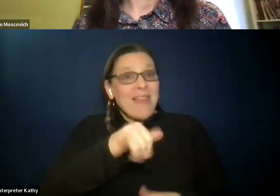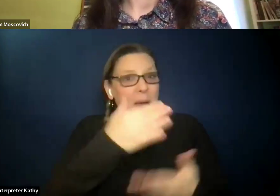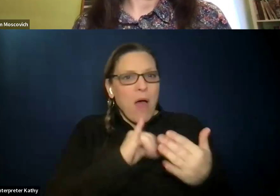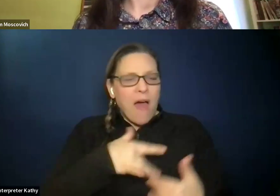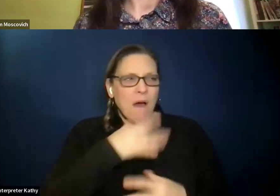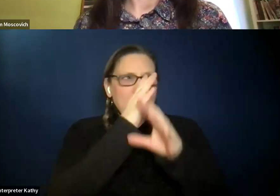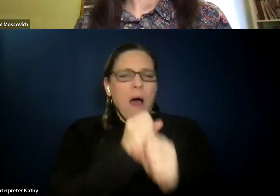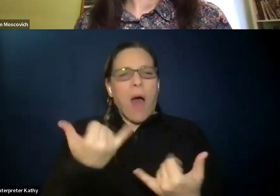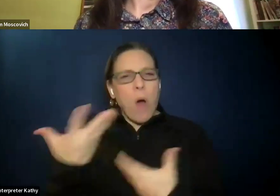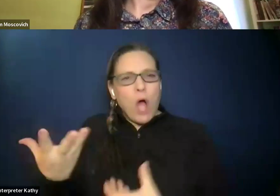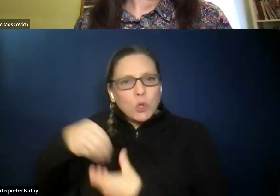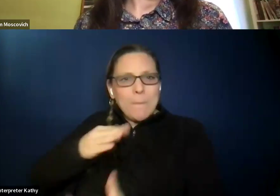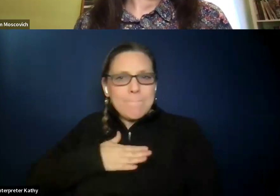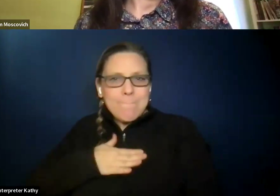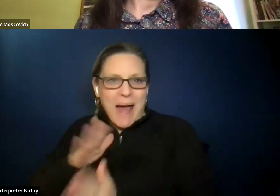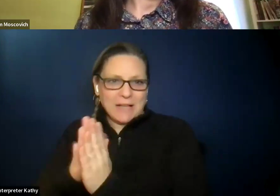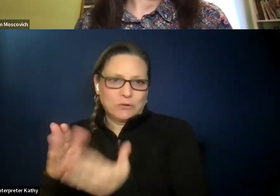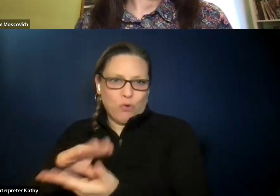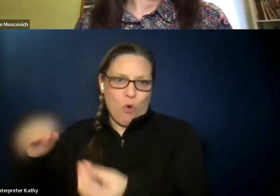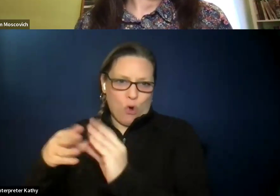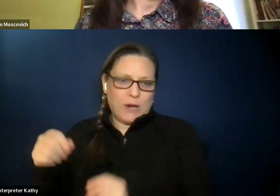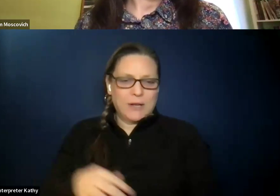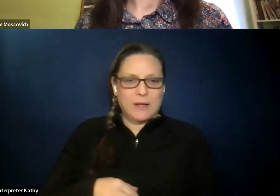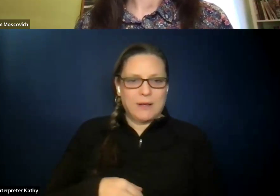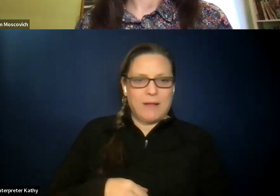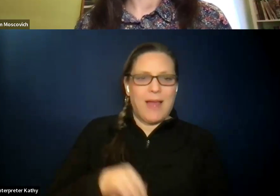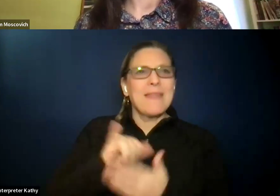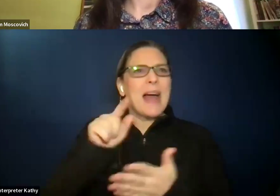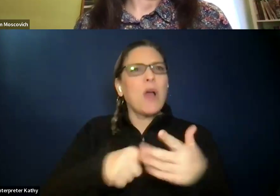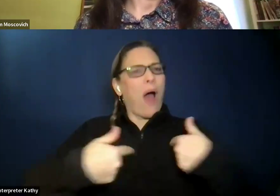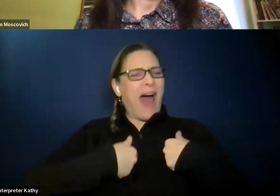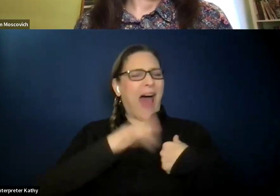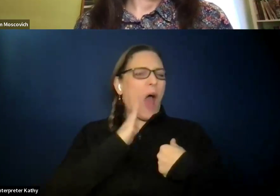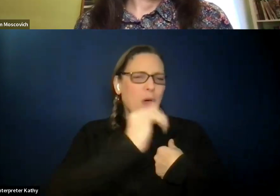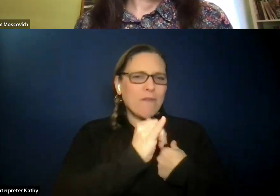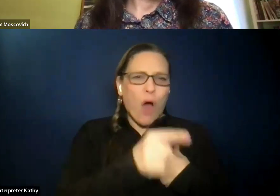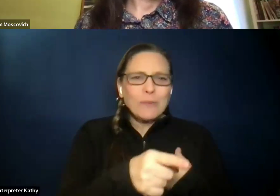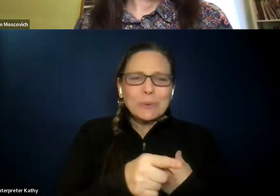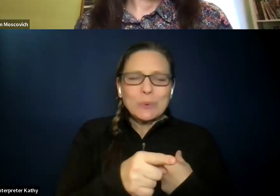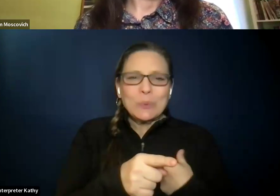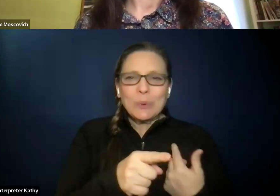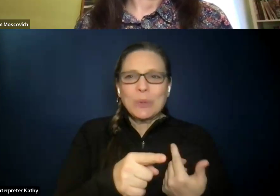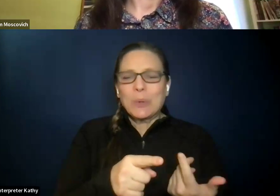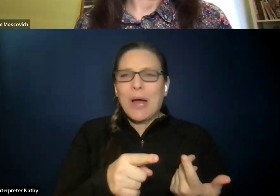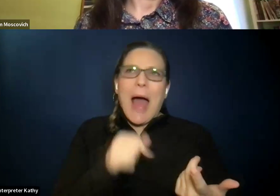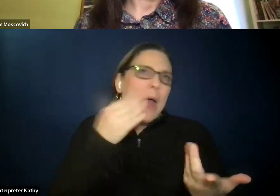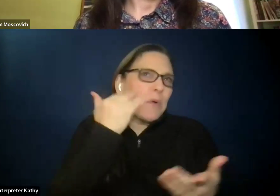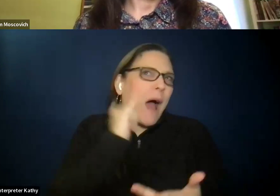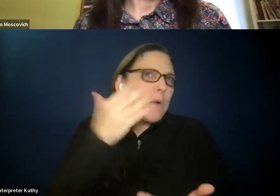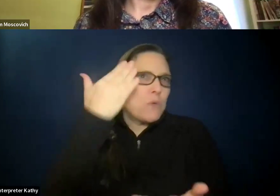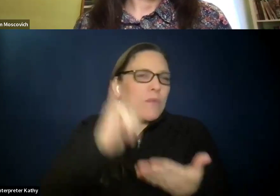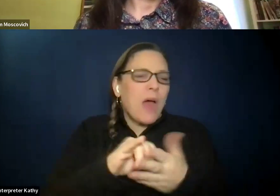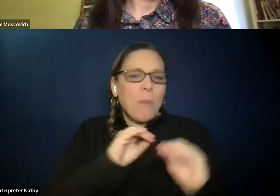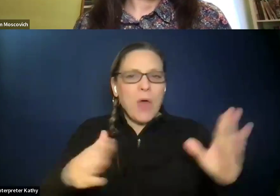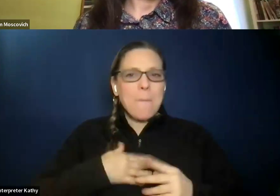so fascinating and not something that, I would have thought about without having been able to talk to them. So in terms